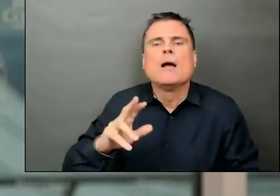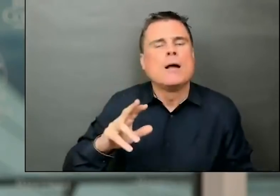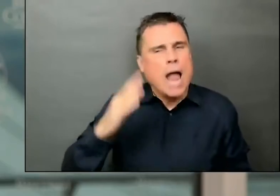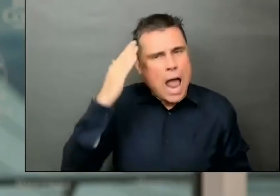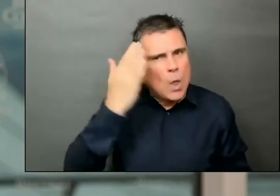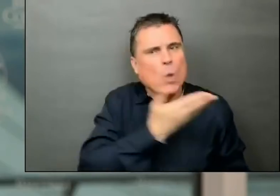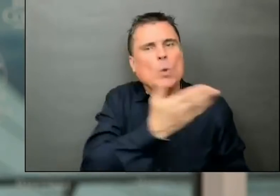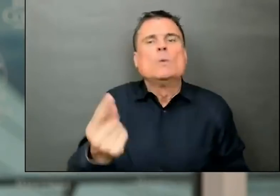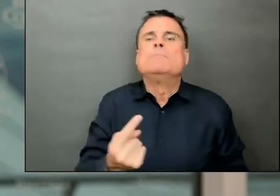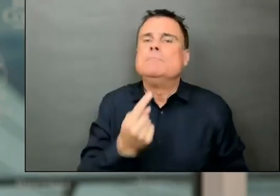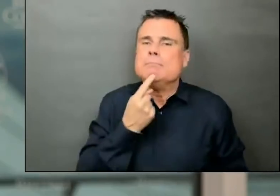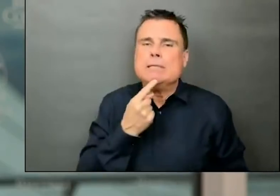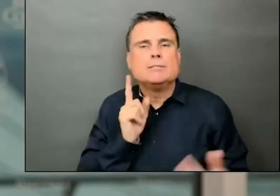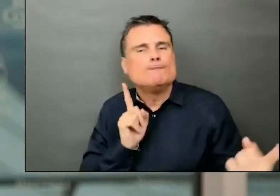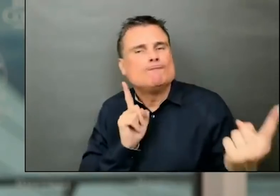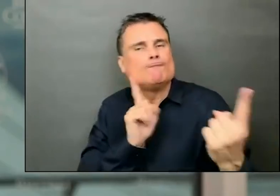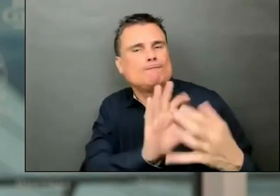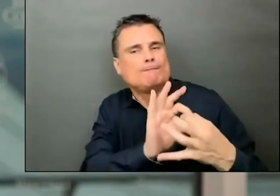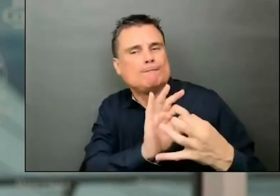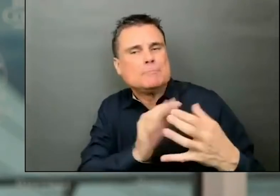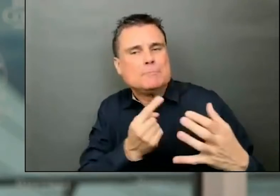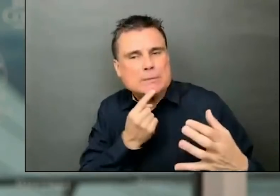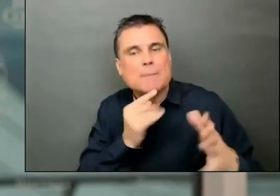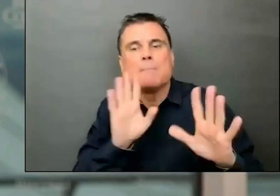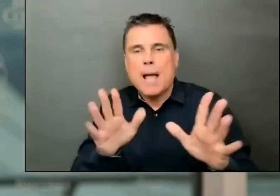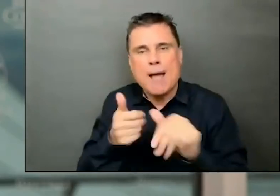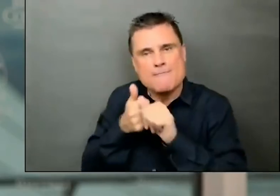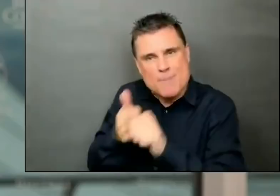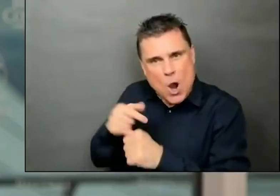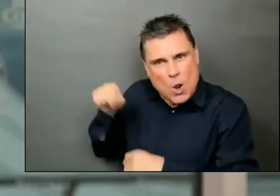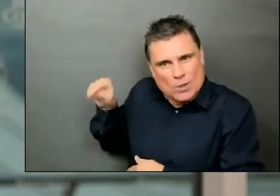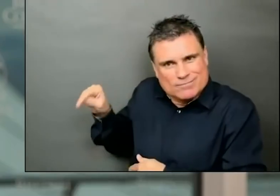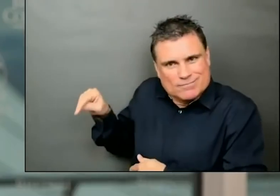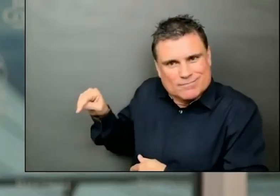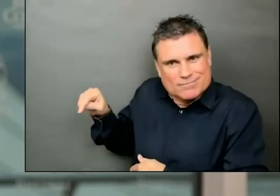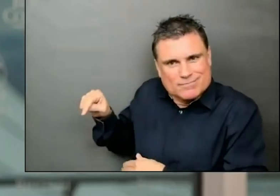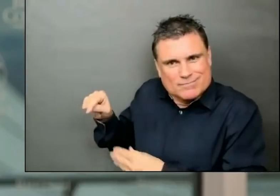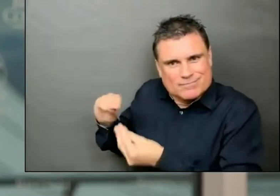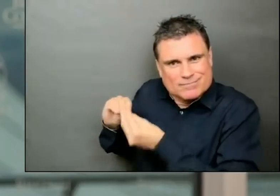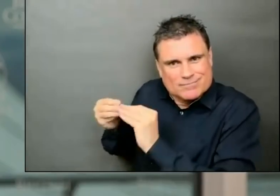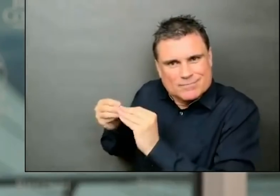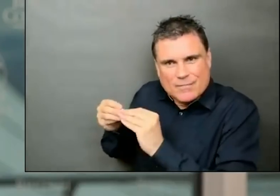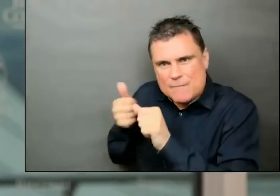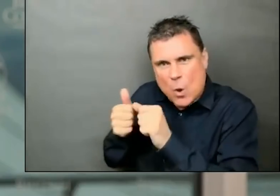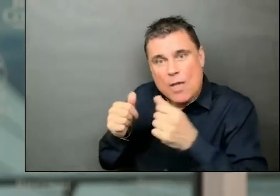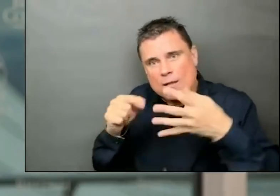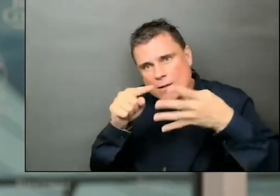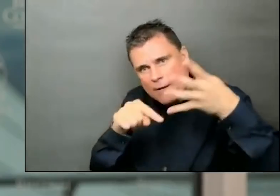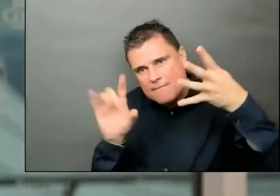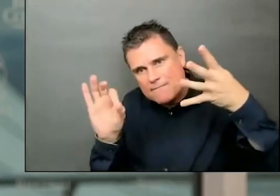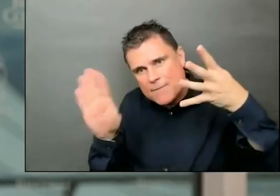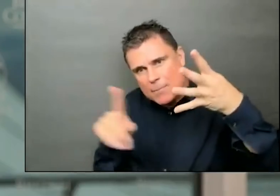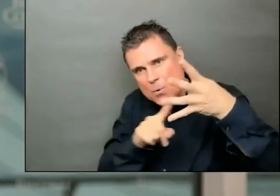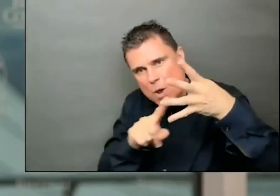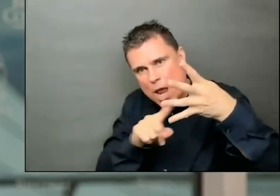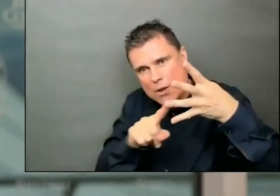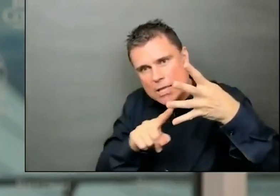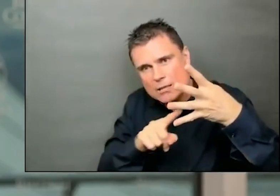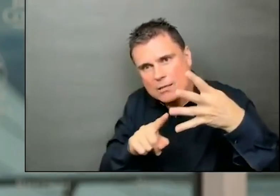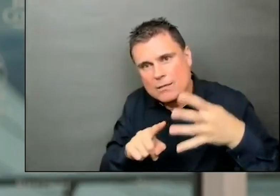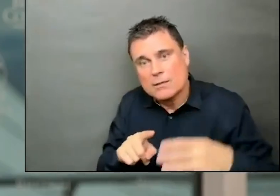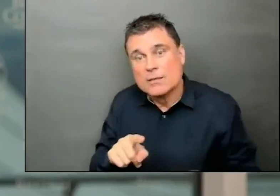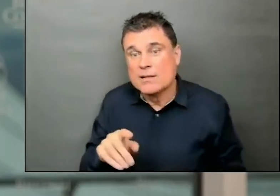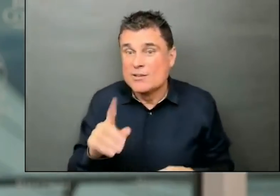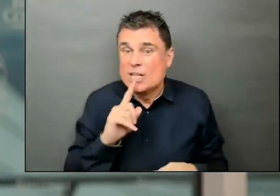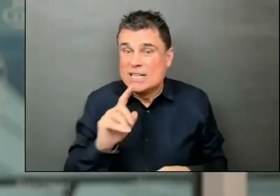month, once again, we can look to having our safe six, our bubble again. The same group of